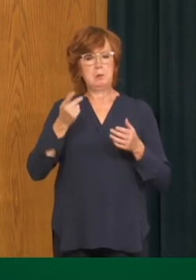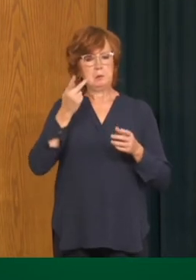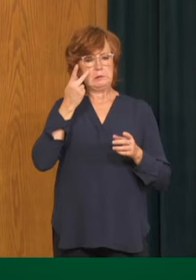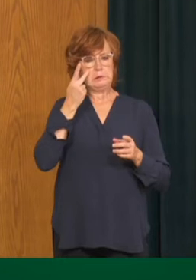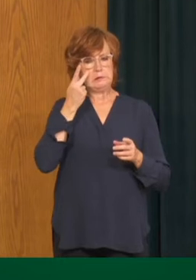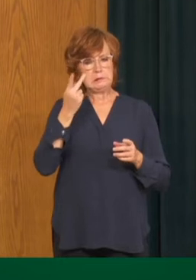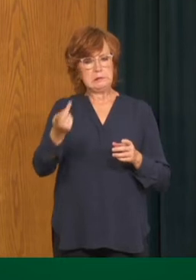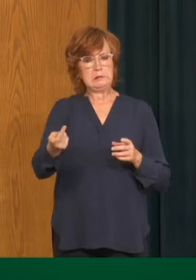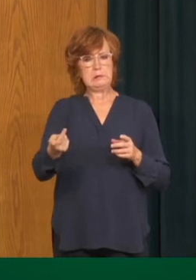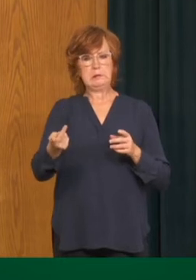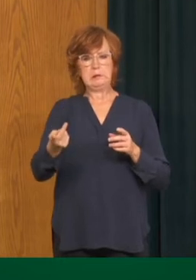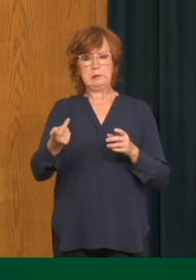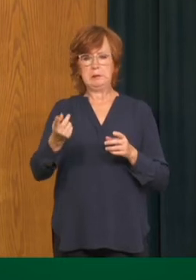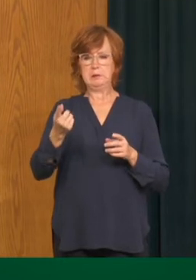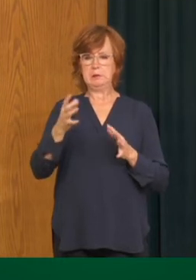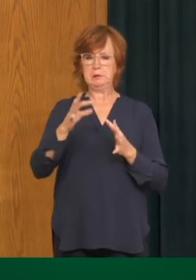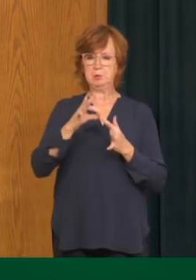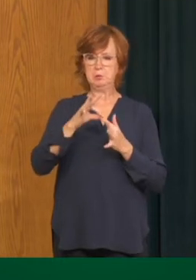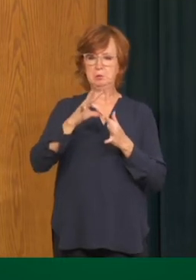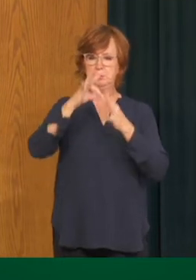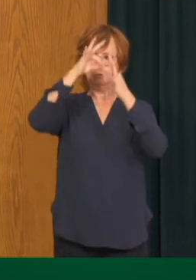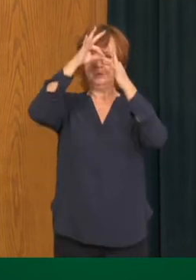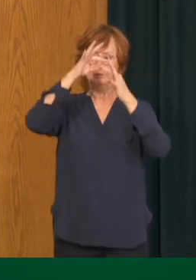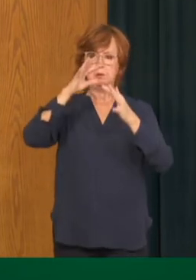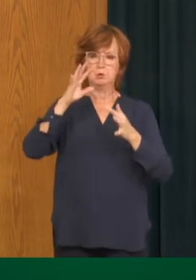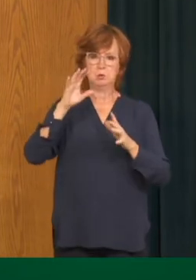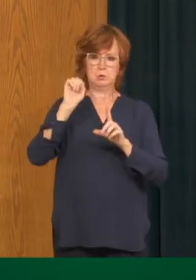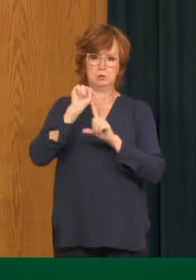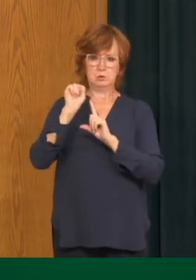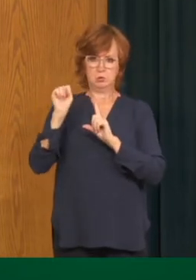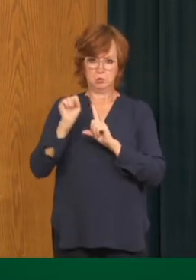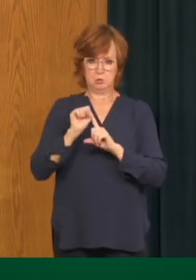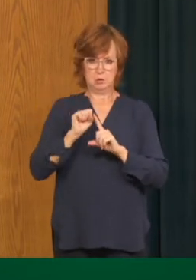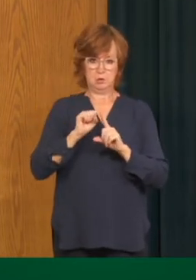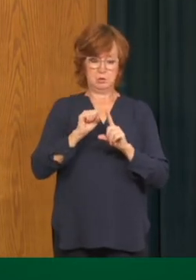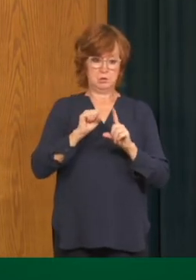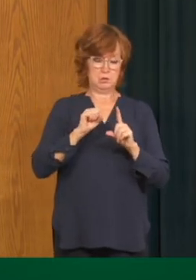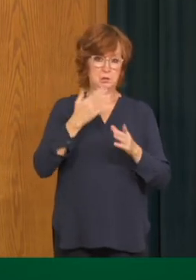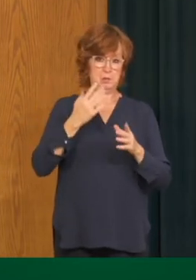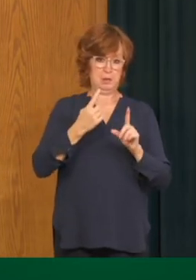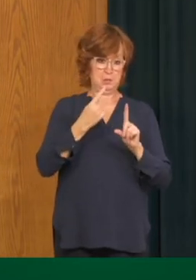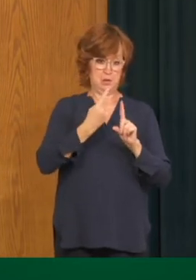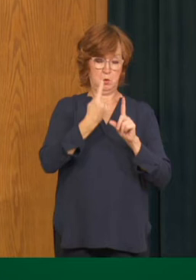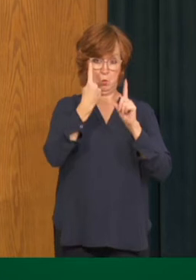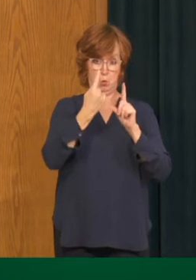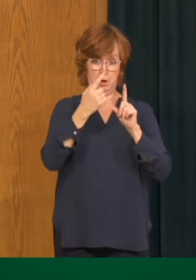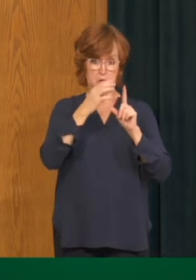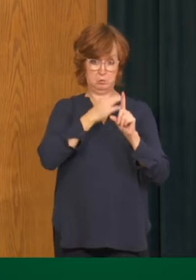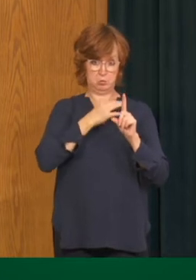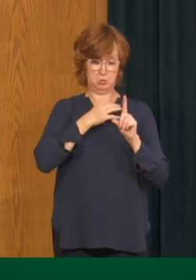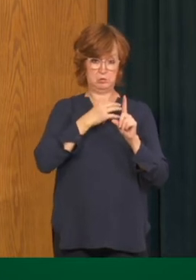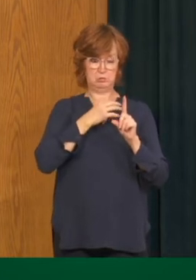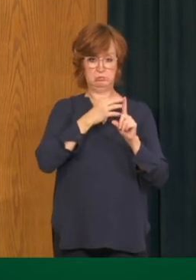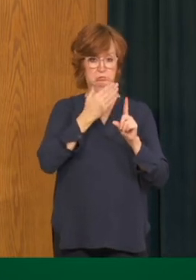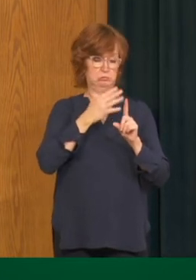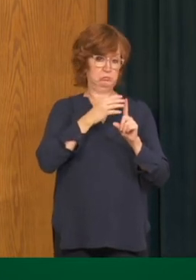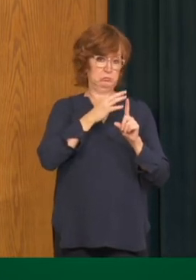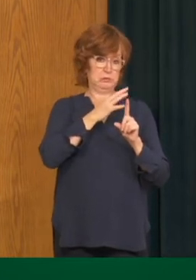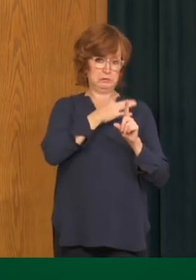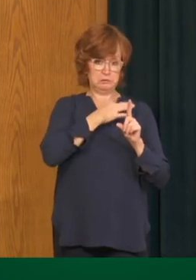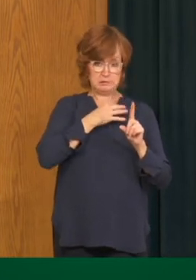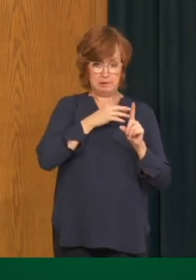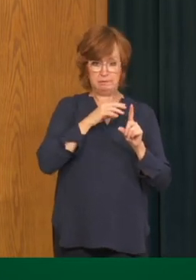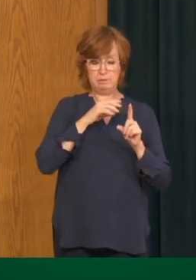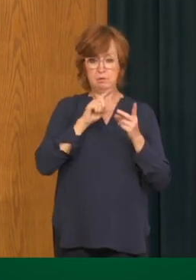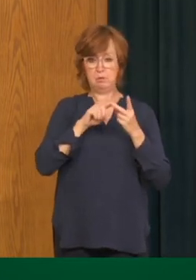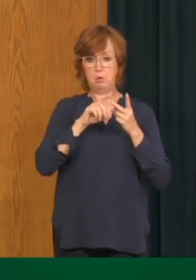person who goes to school, or in a family member of a child who goes to school, we have seen that in general, if you continue to practice